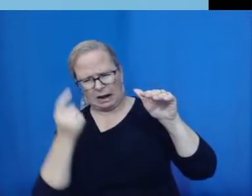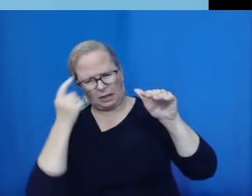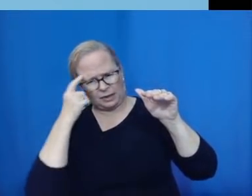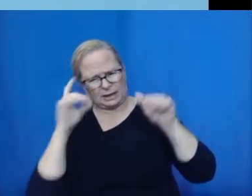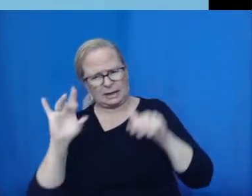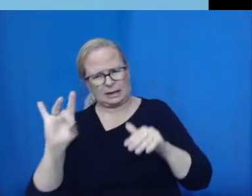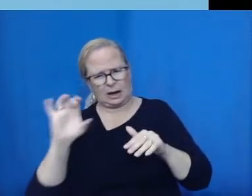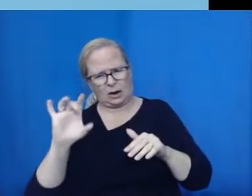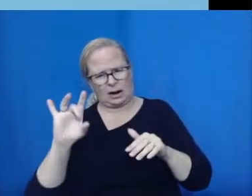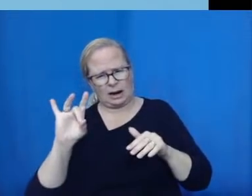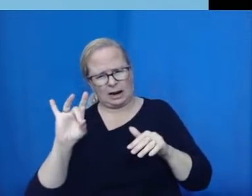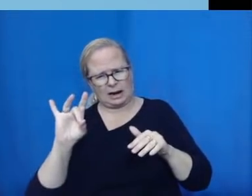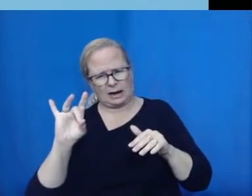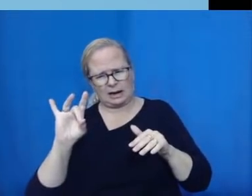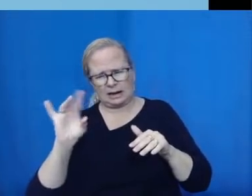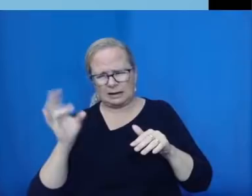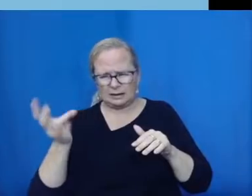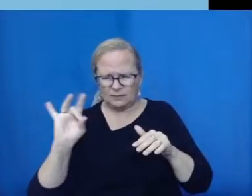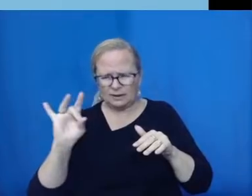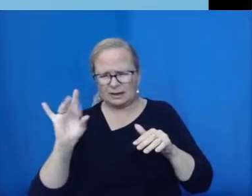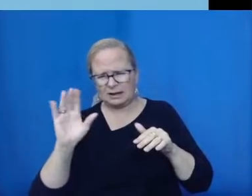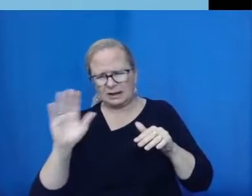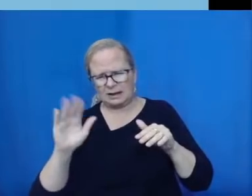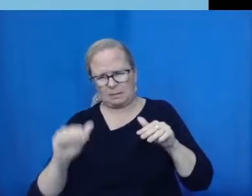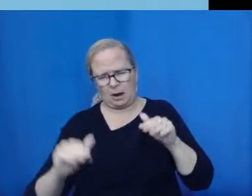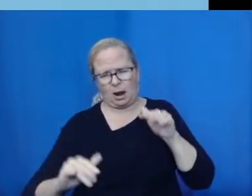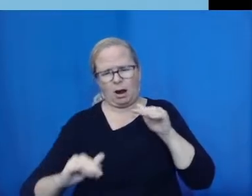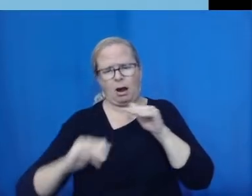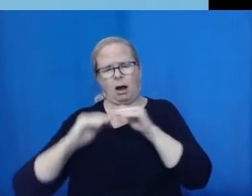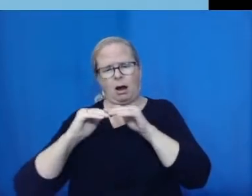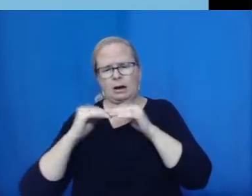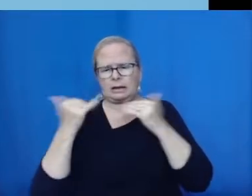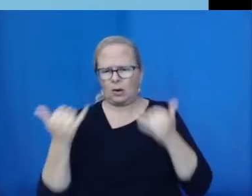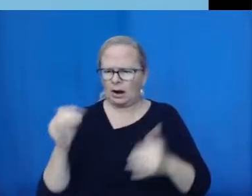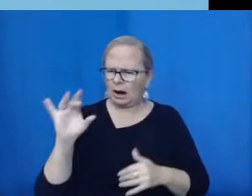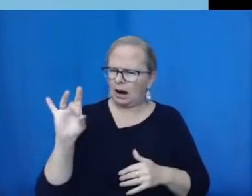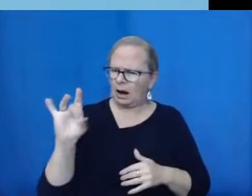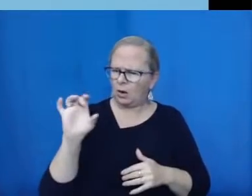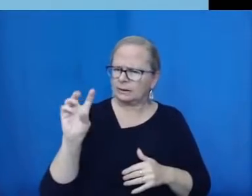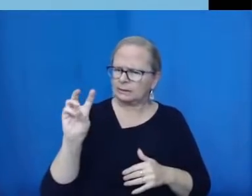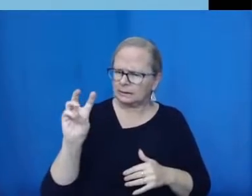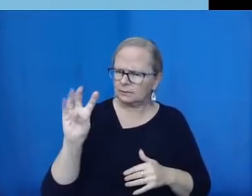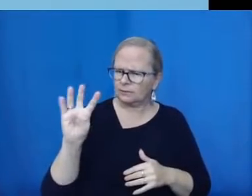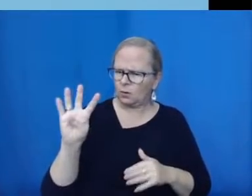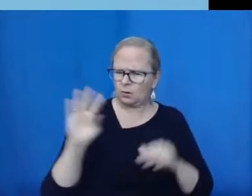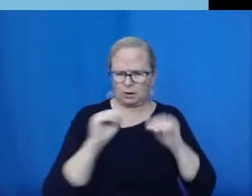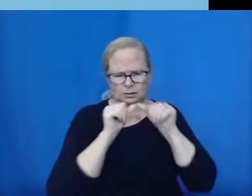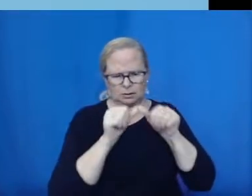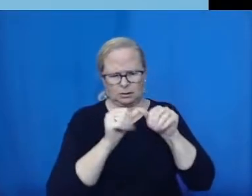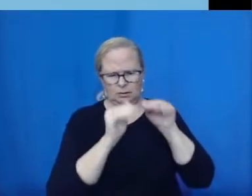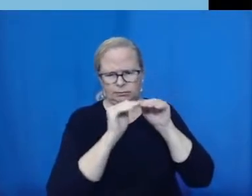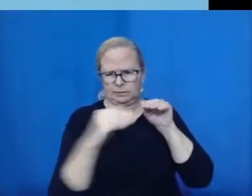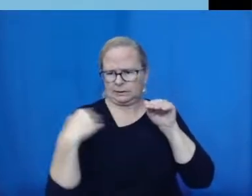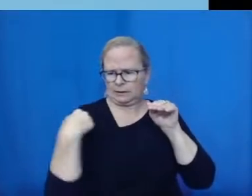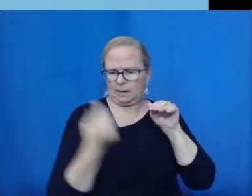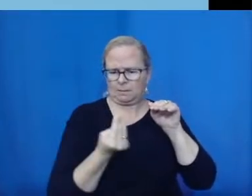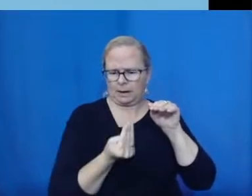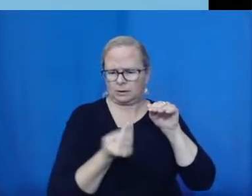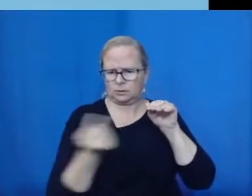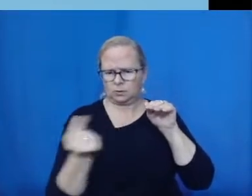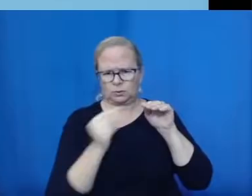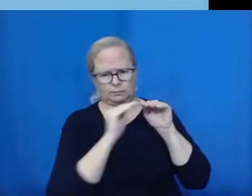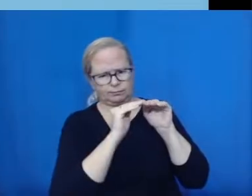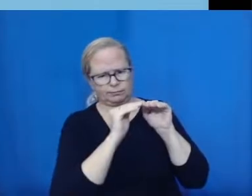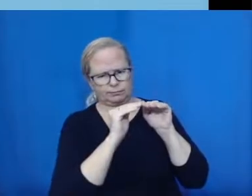flat for Monday and Tuesday. You could always ignore yesterday's numbers because they're not accurate, but really,